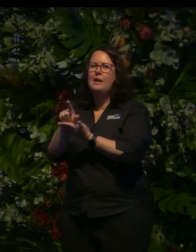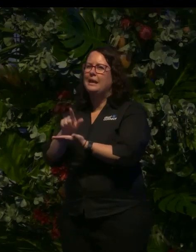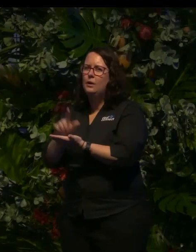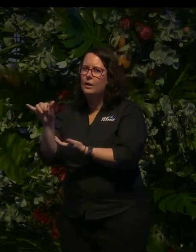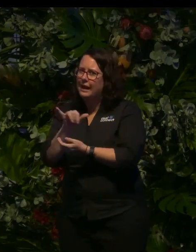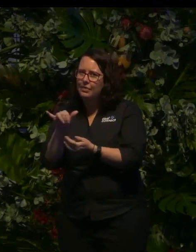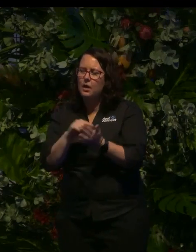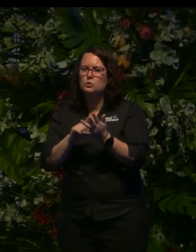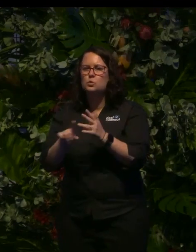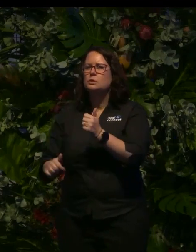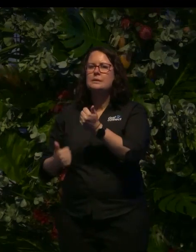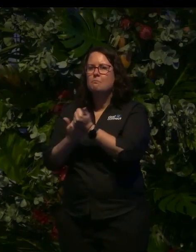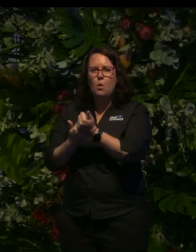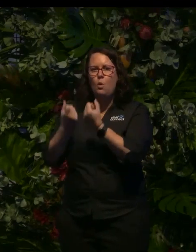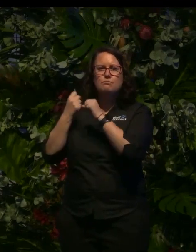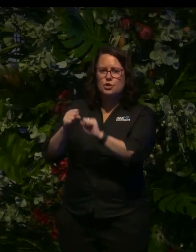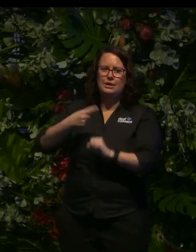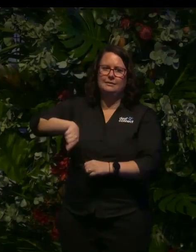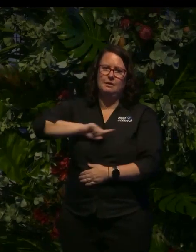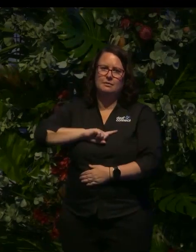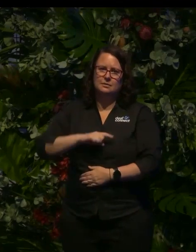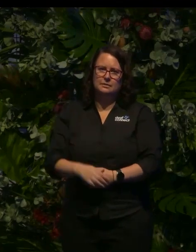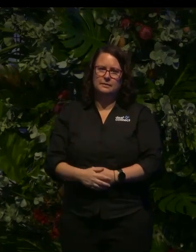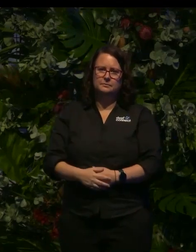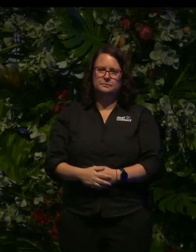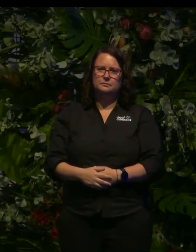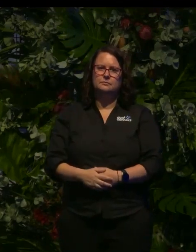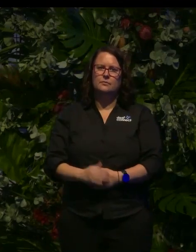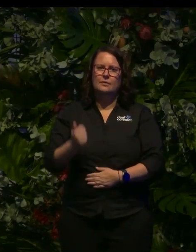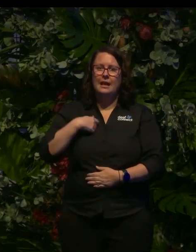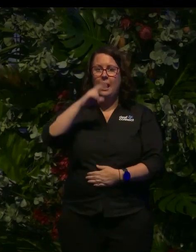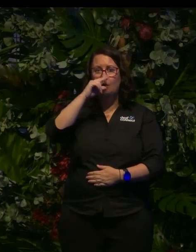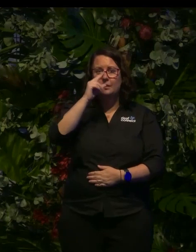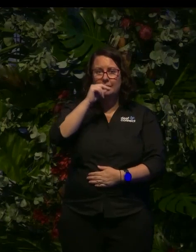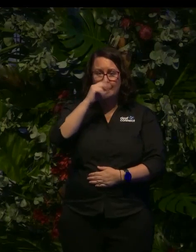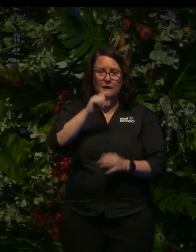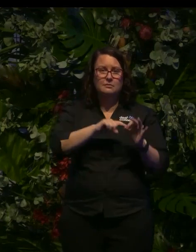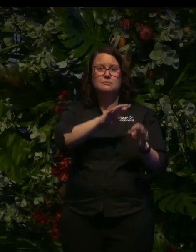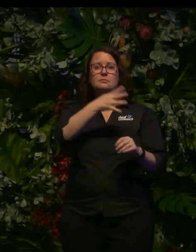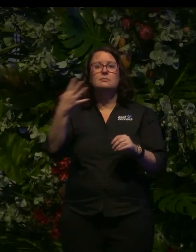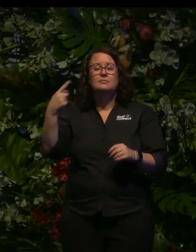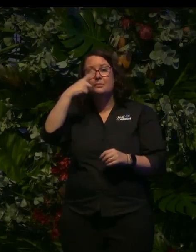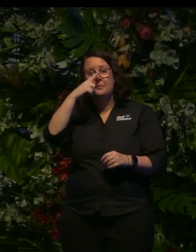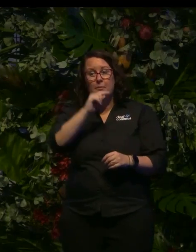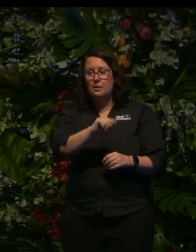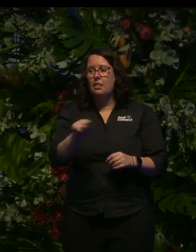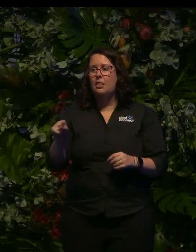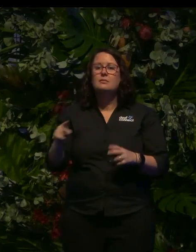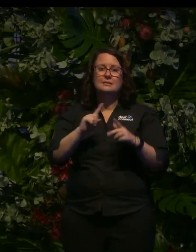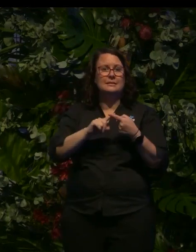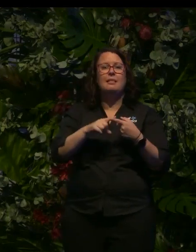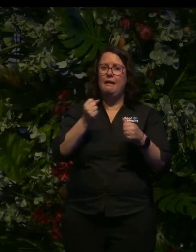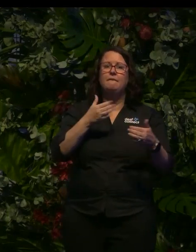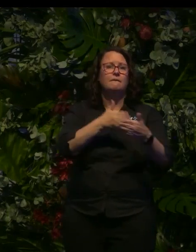kind of law that protected LGBTIQ. Our young LGBTIQ students still face a lot